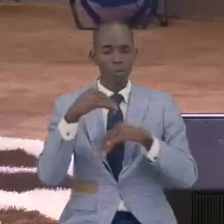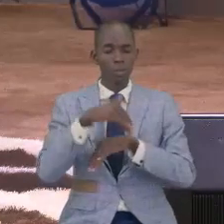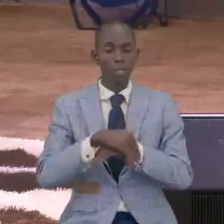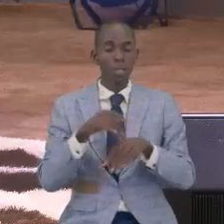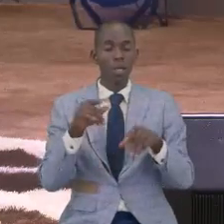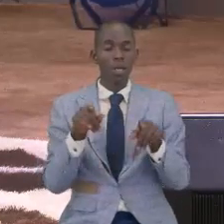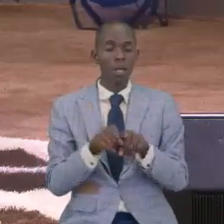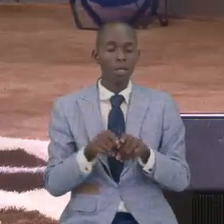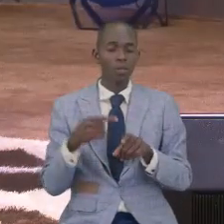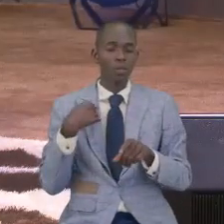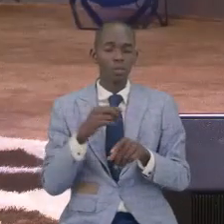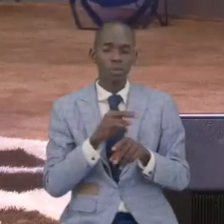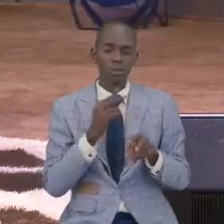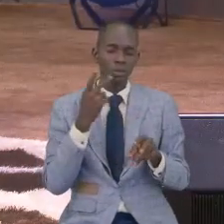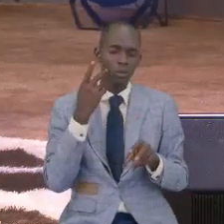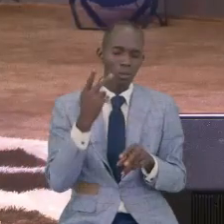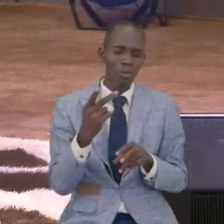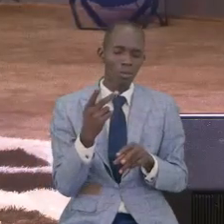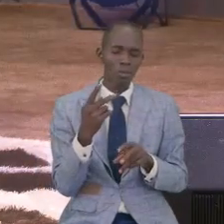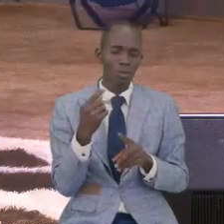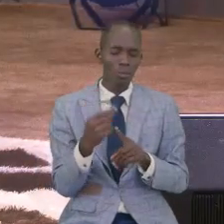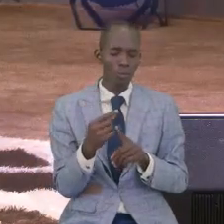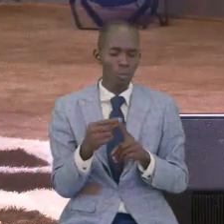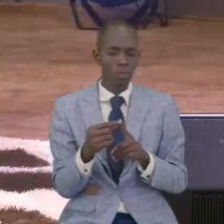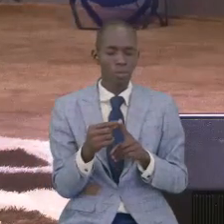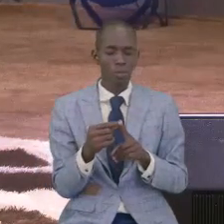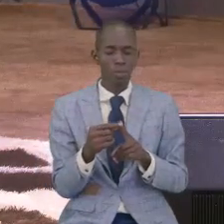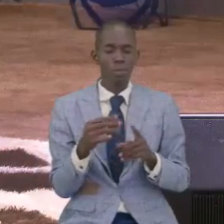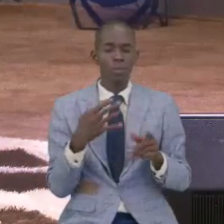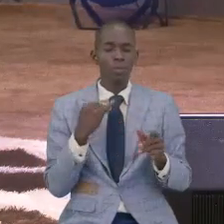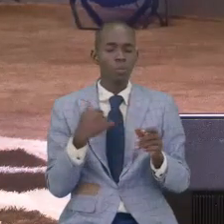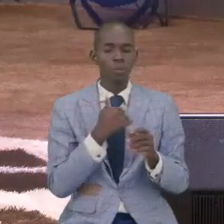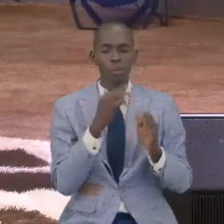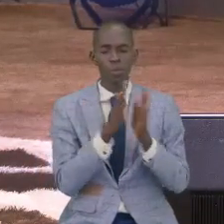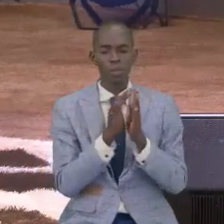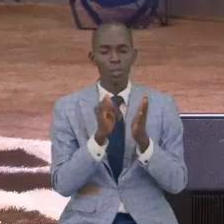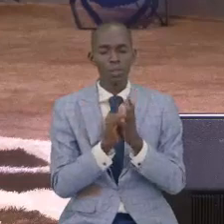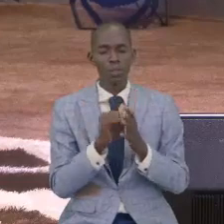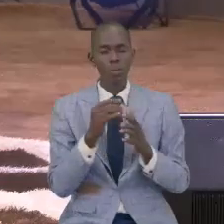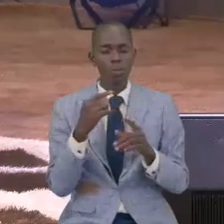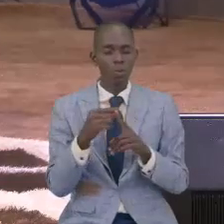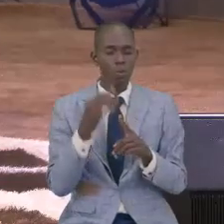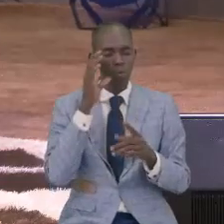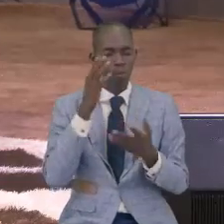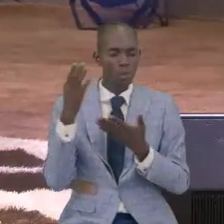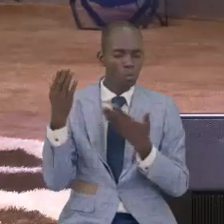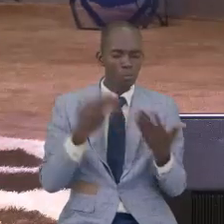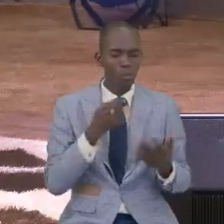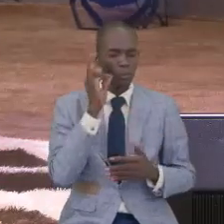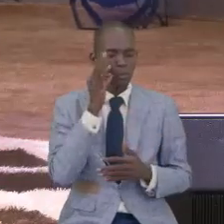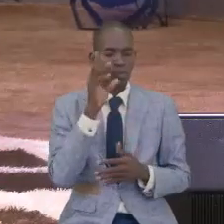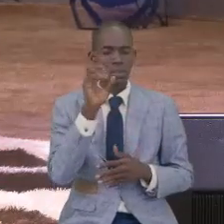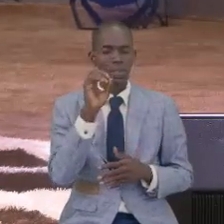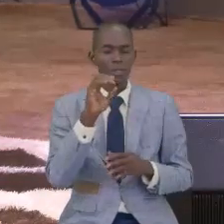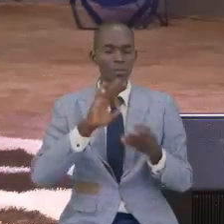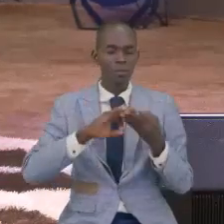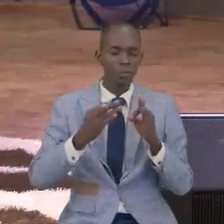seed of the word is sown in the heart, we pray it will bring forth fruit 30-fold,